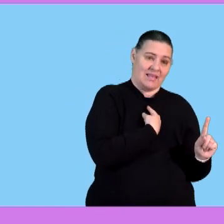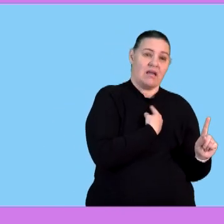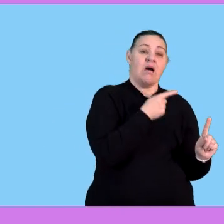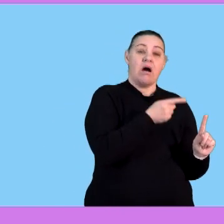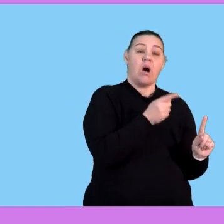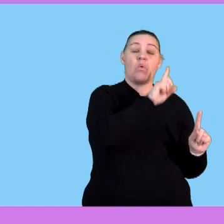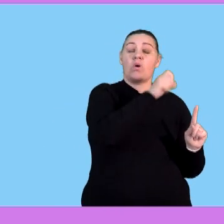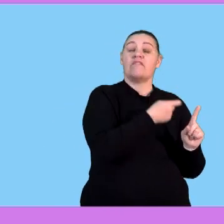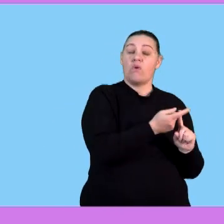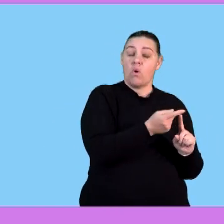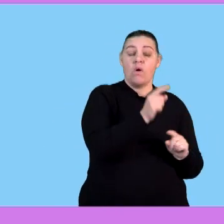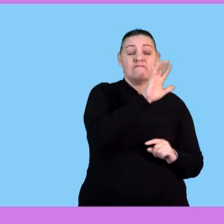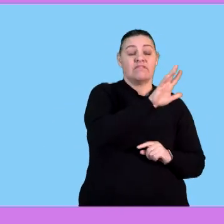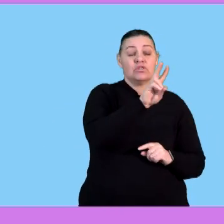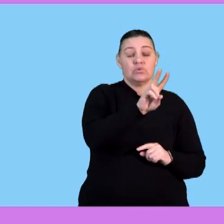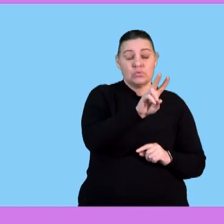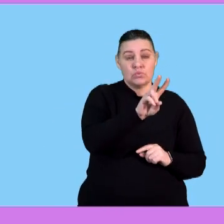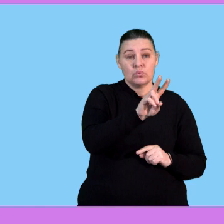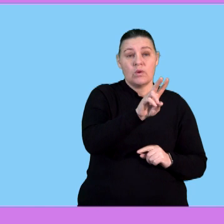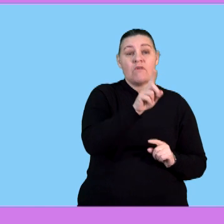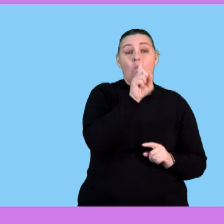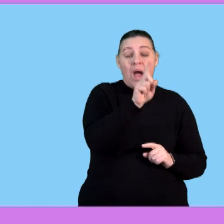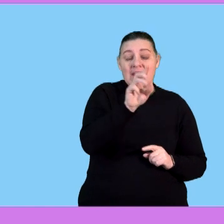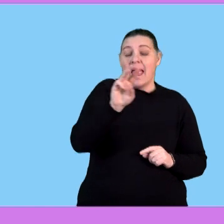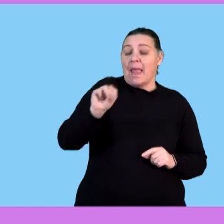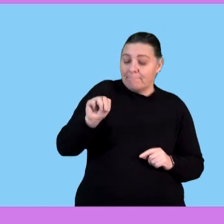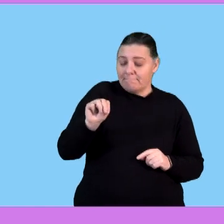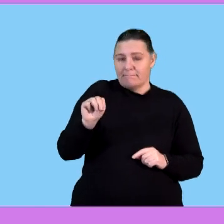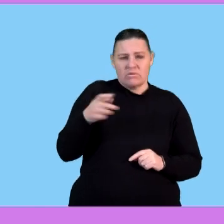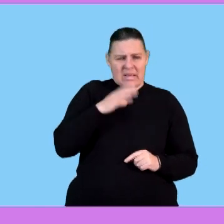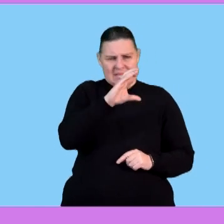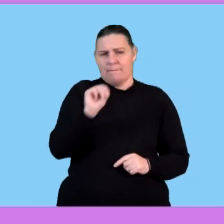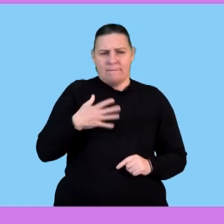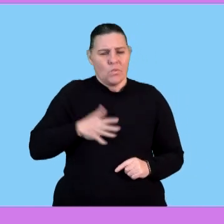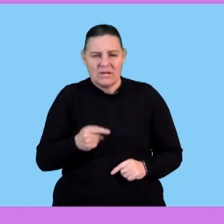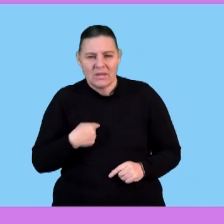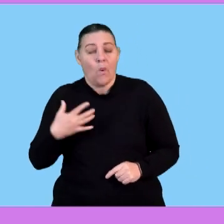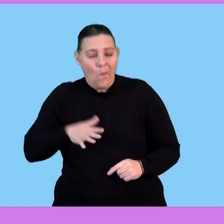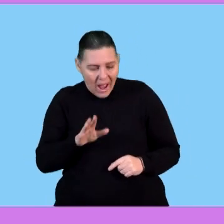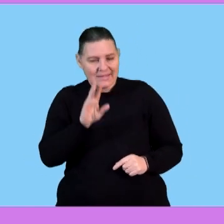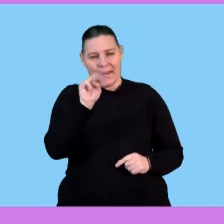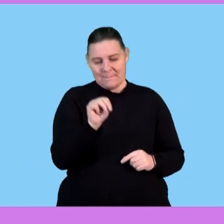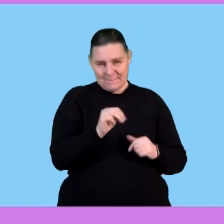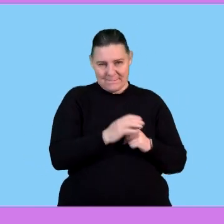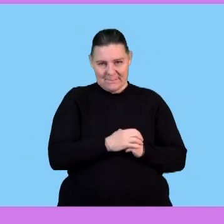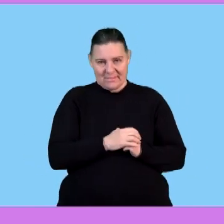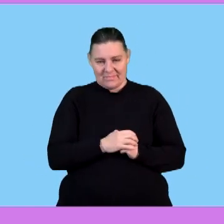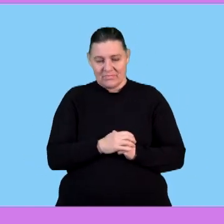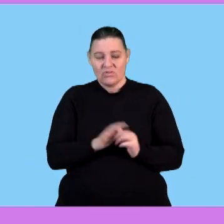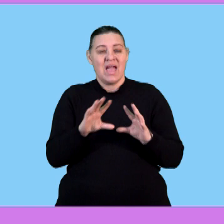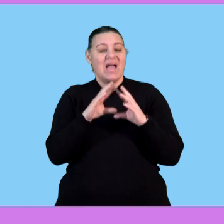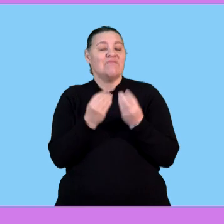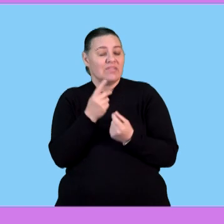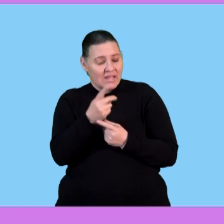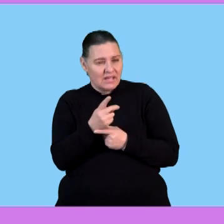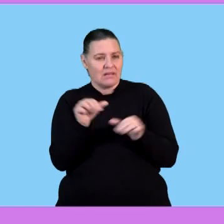is quoted 52 Rand per meter. There it is. So the price is per meter. So everything, all units